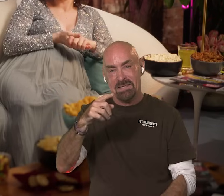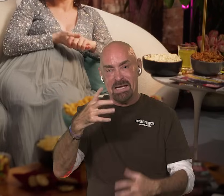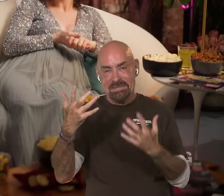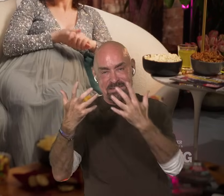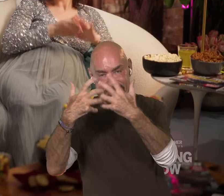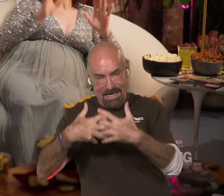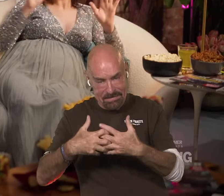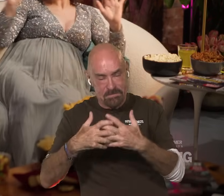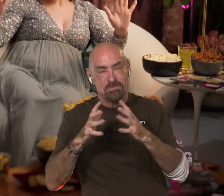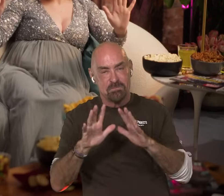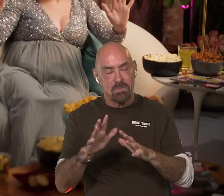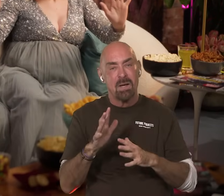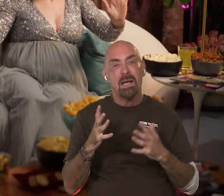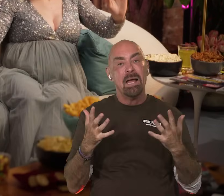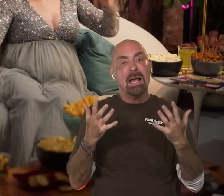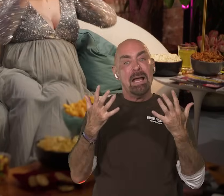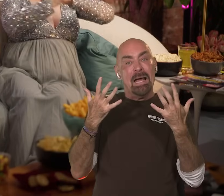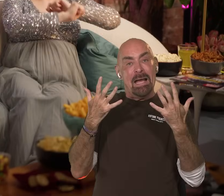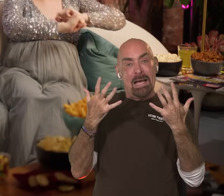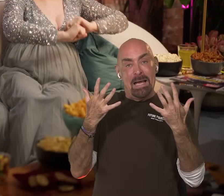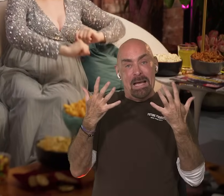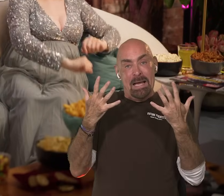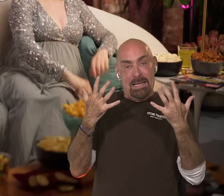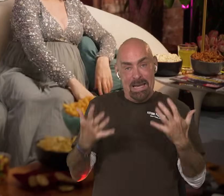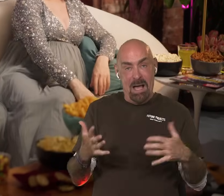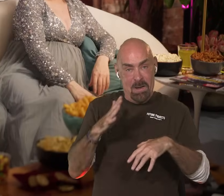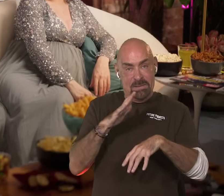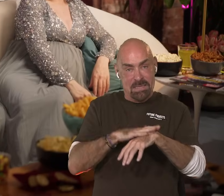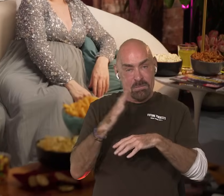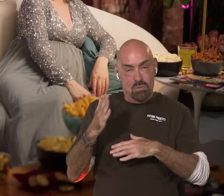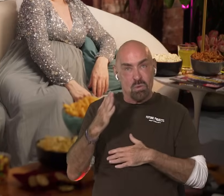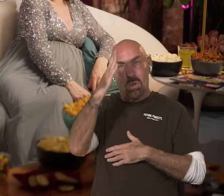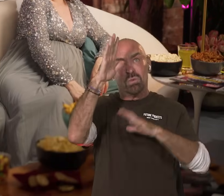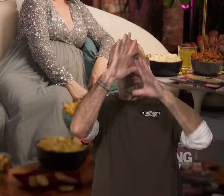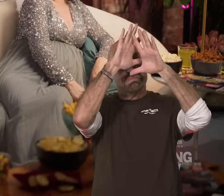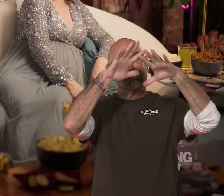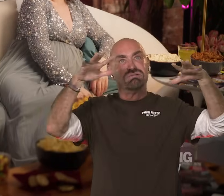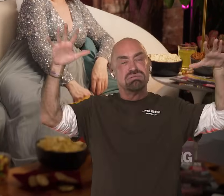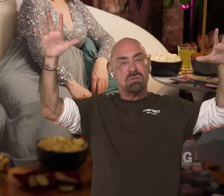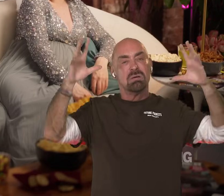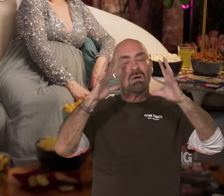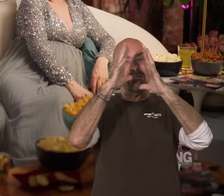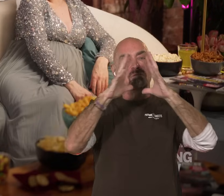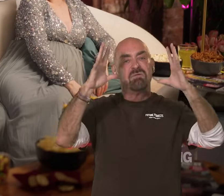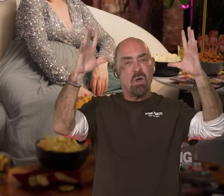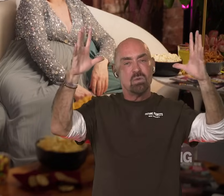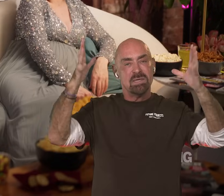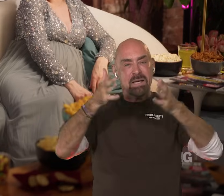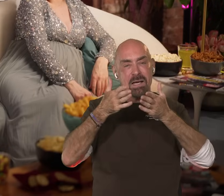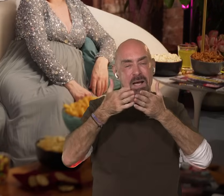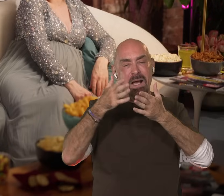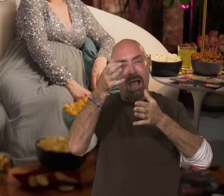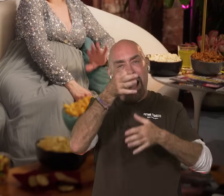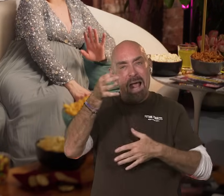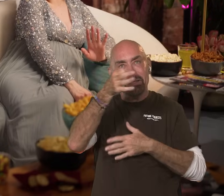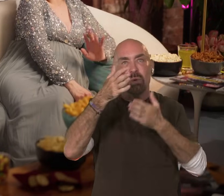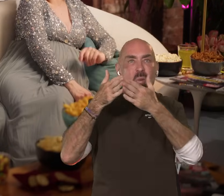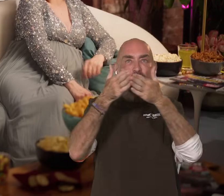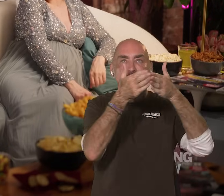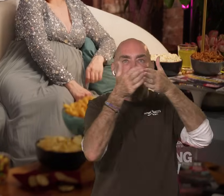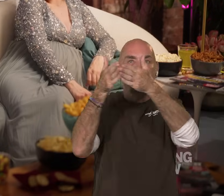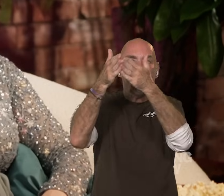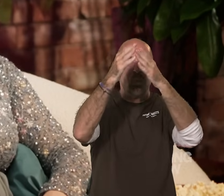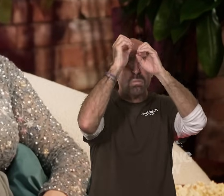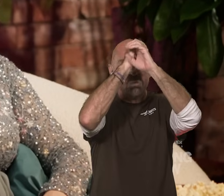pcgamer.com/10. Right, time to grab some friends and head for the sky, where you can turn floating islands into your personal skyships and soar through